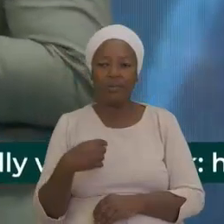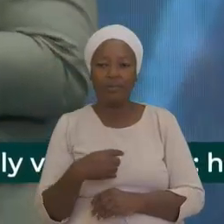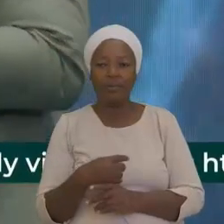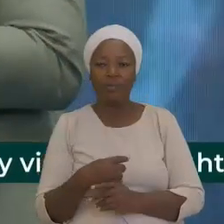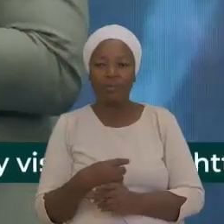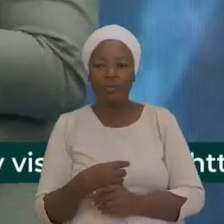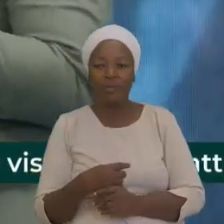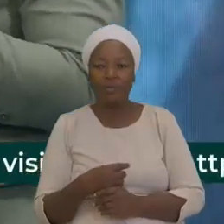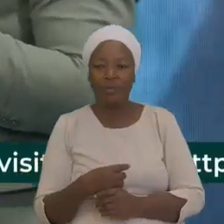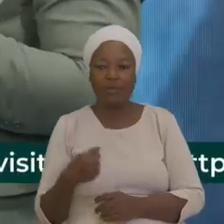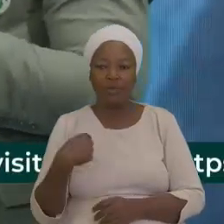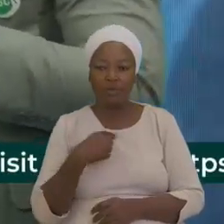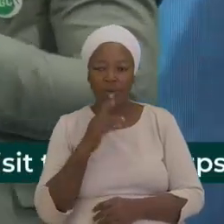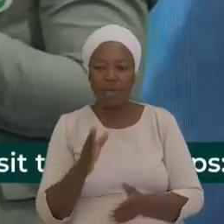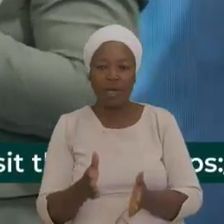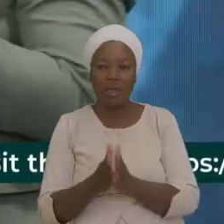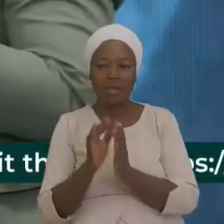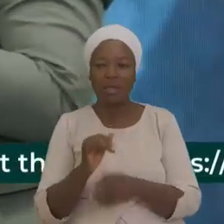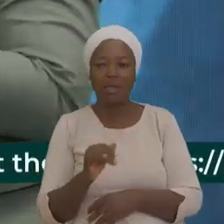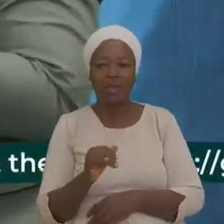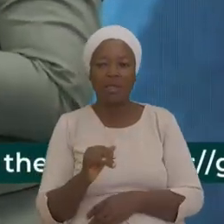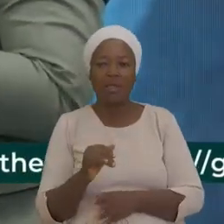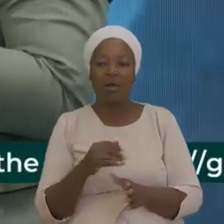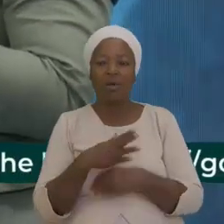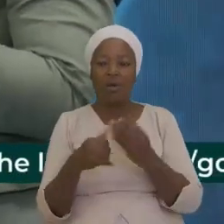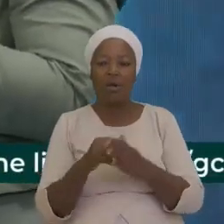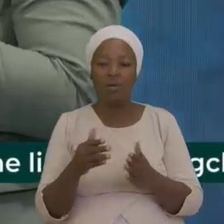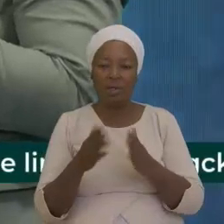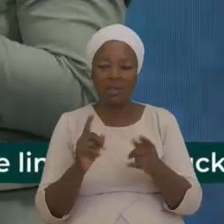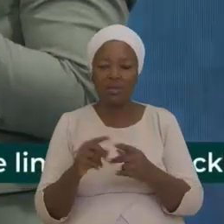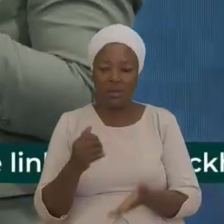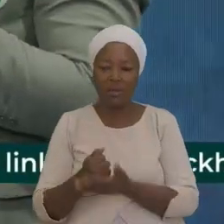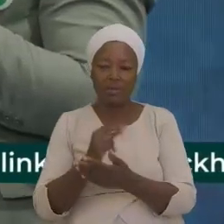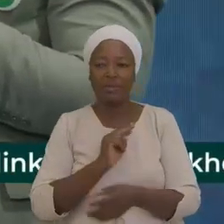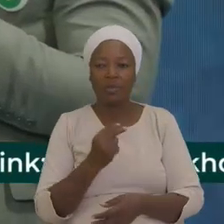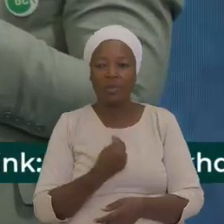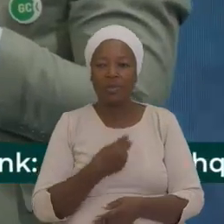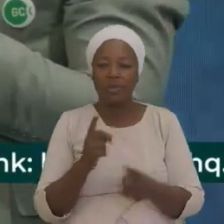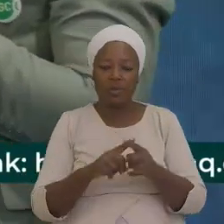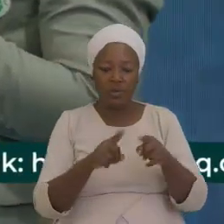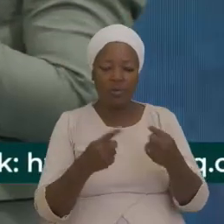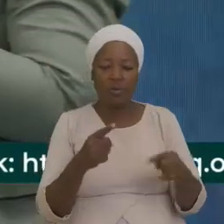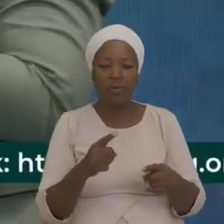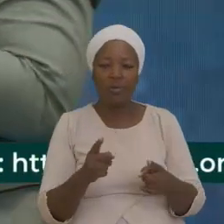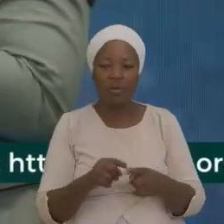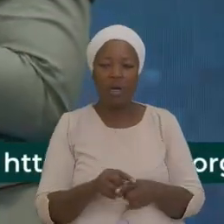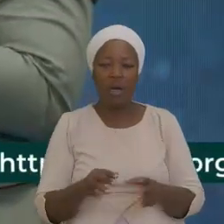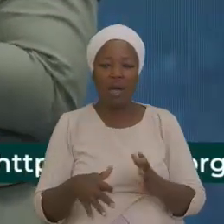We are asking our pastors and coordinators to go in the crowd